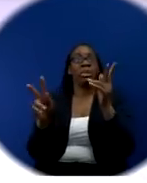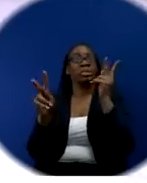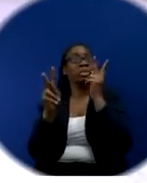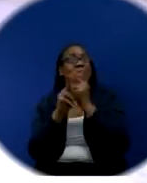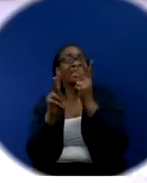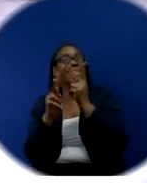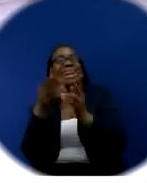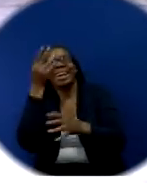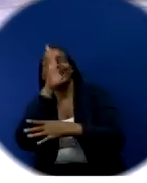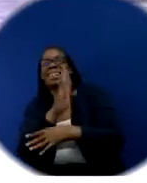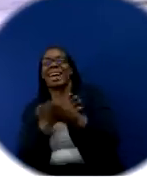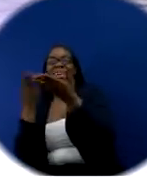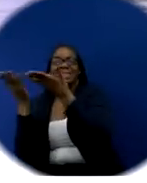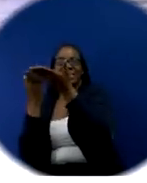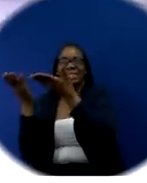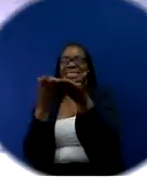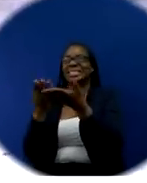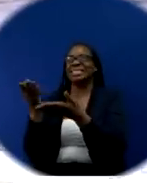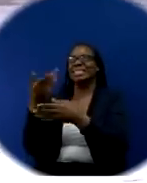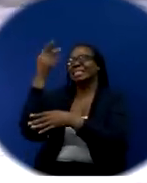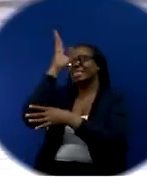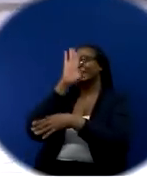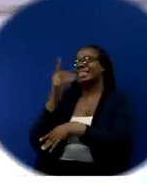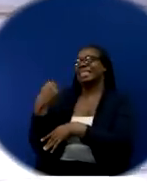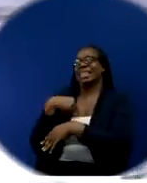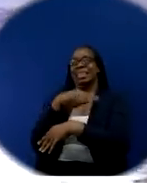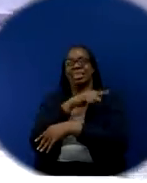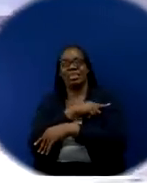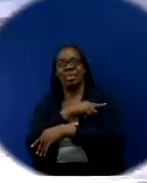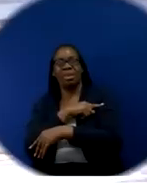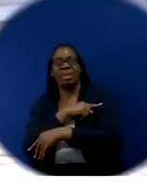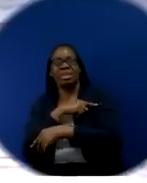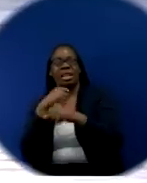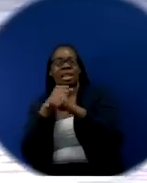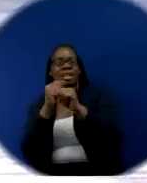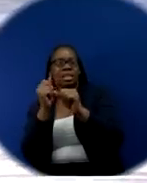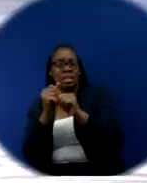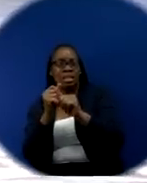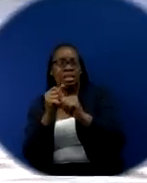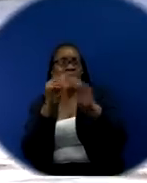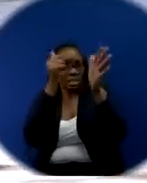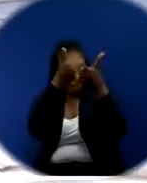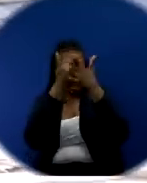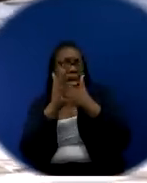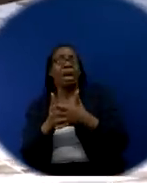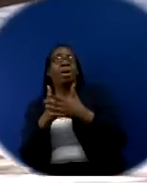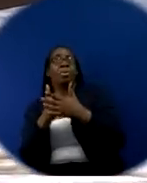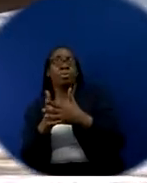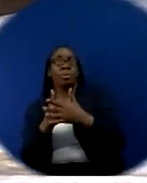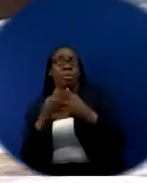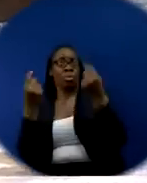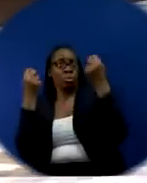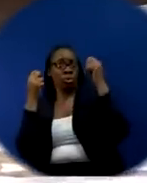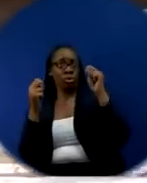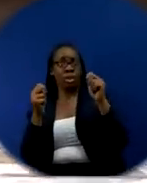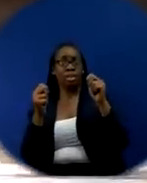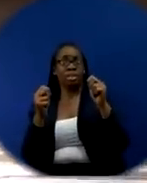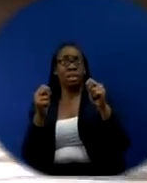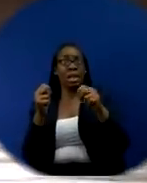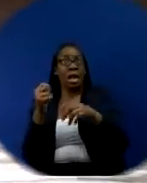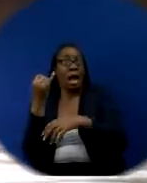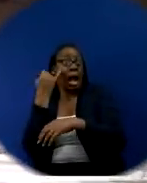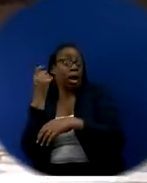we serve, that this God of ours knows how to make room when everybody else is trying to keep us out. I don't know if you've ever